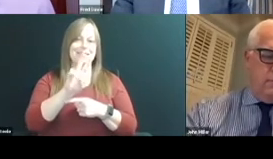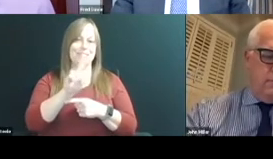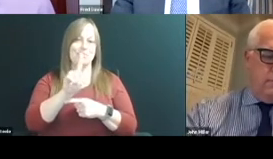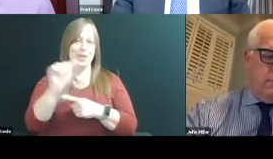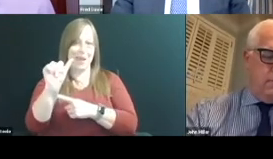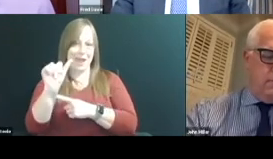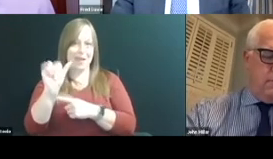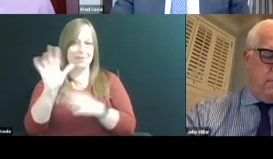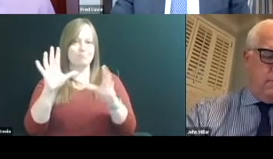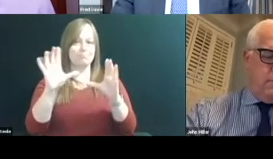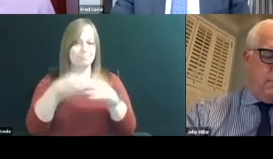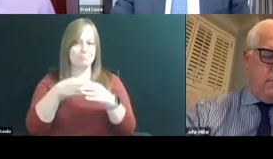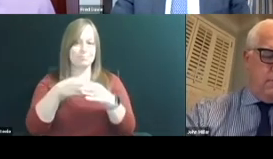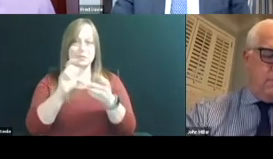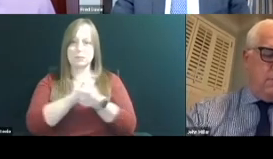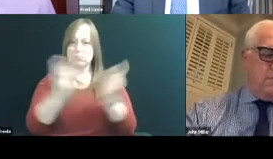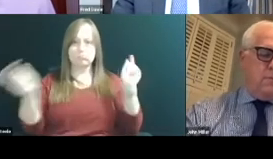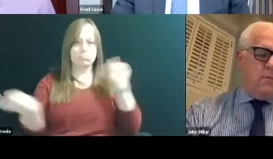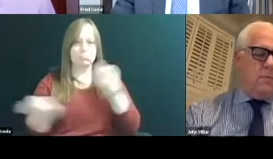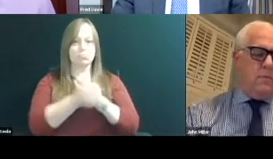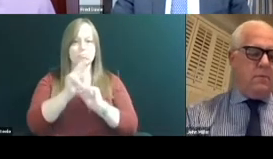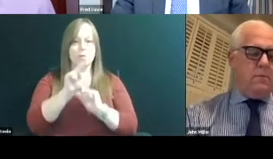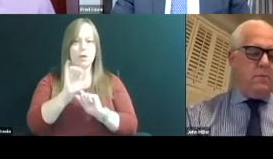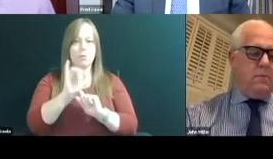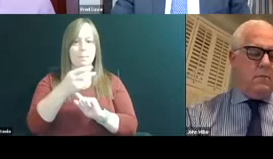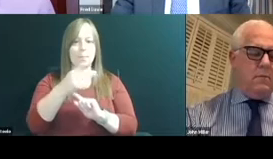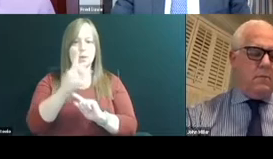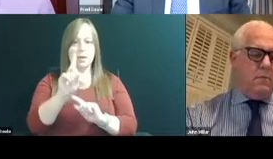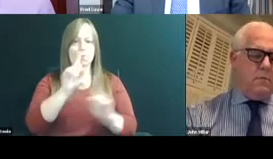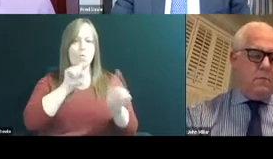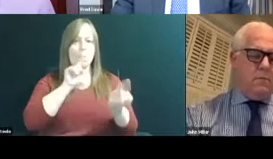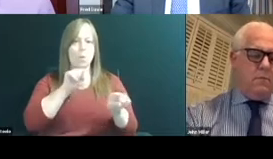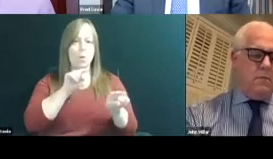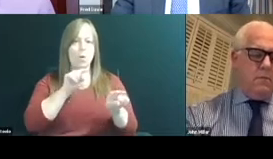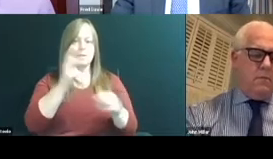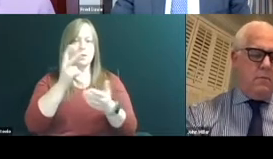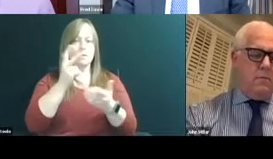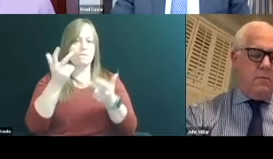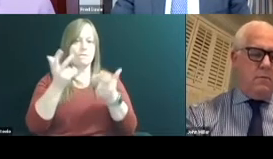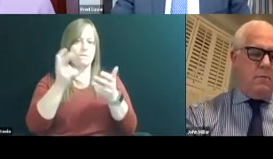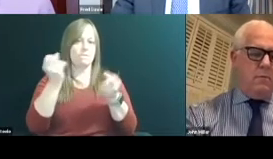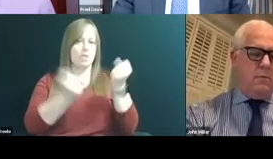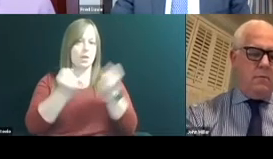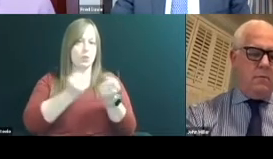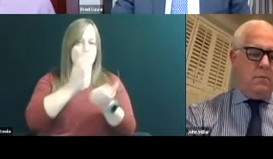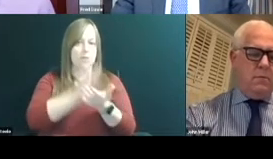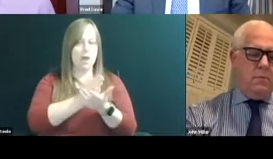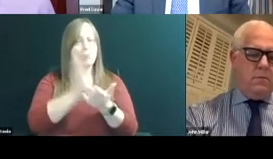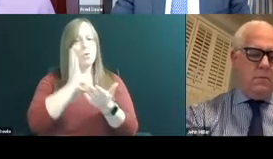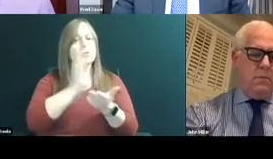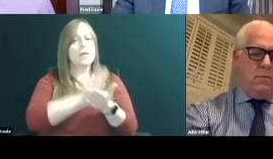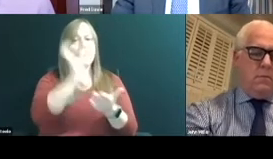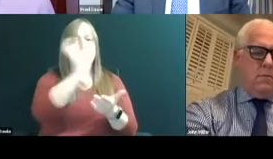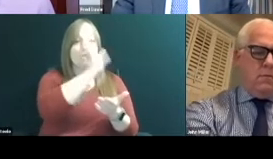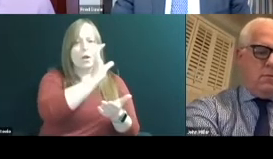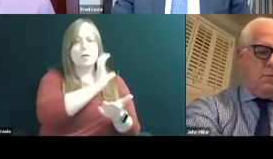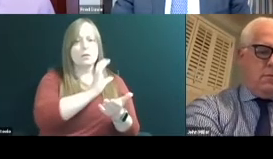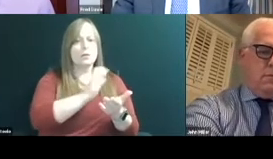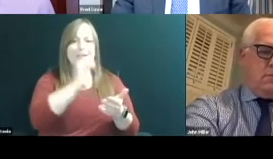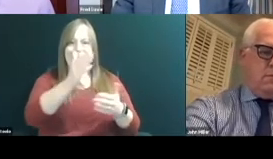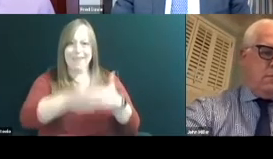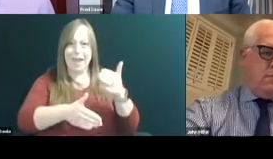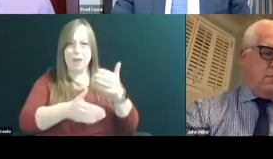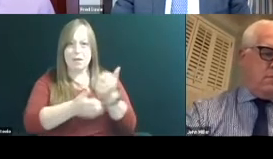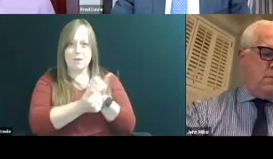bill completely changes how the NYPD reports on vehicle stops. We know that stop and frisk was not the end